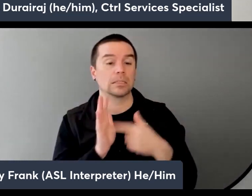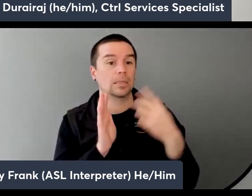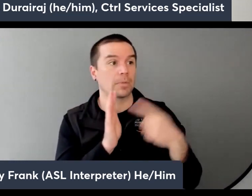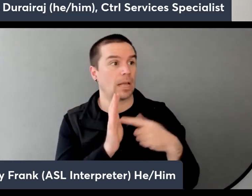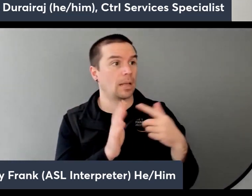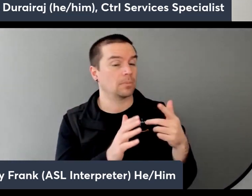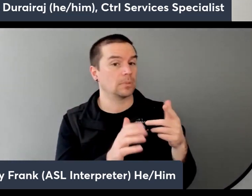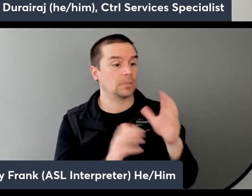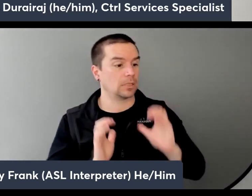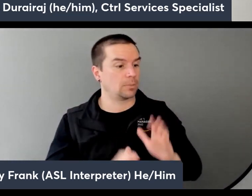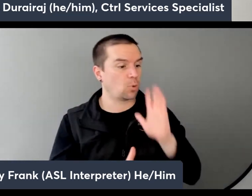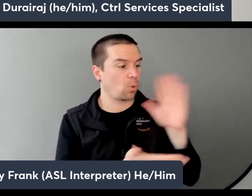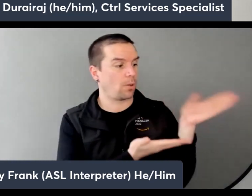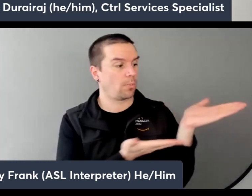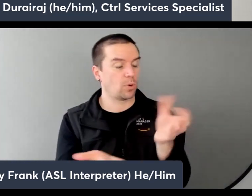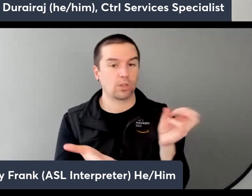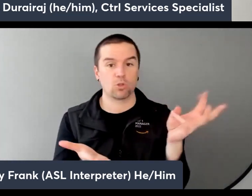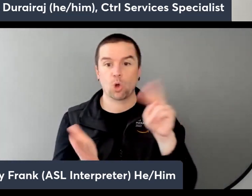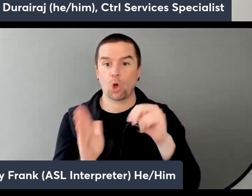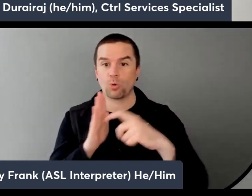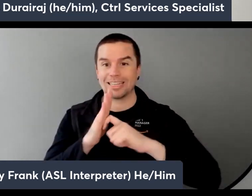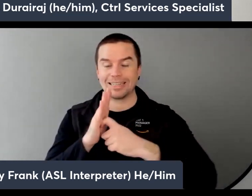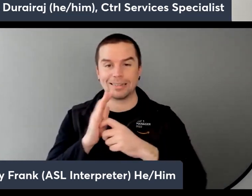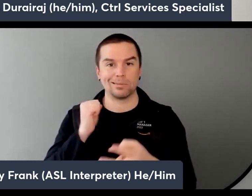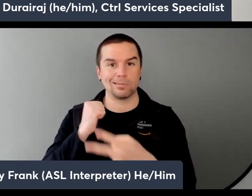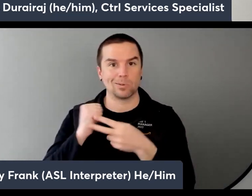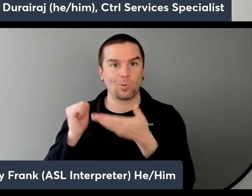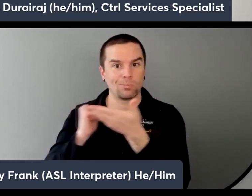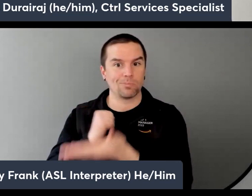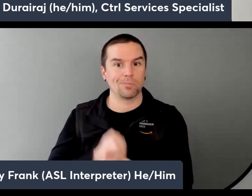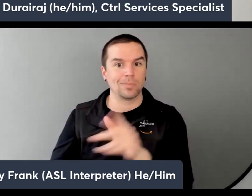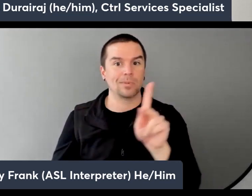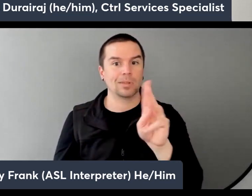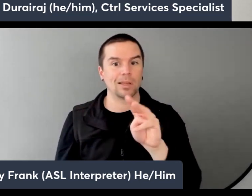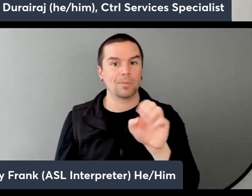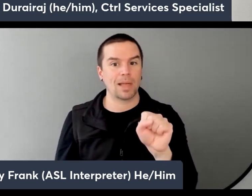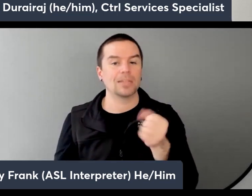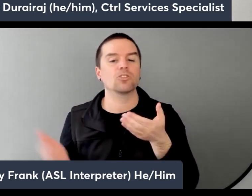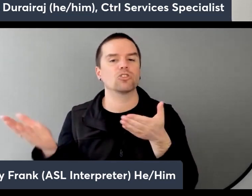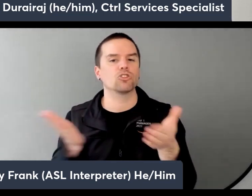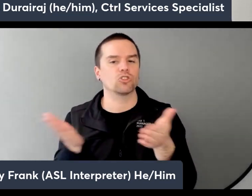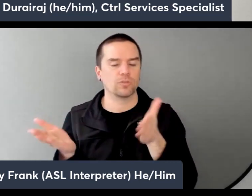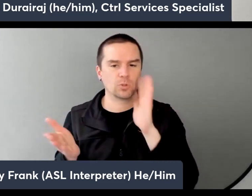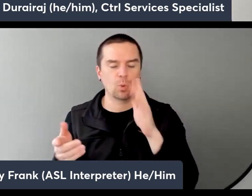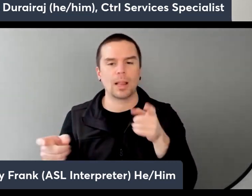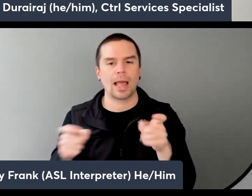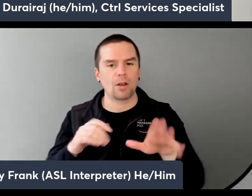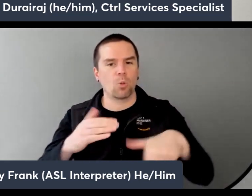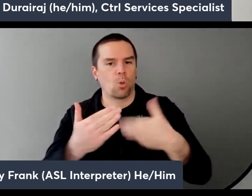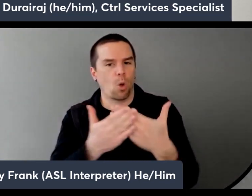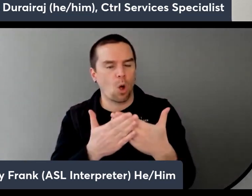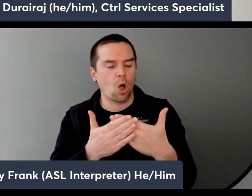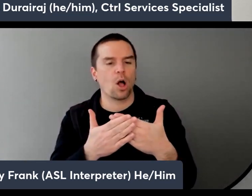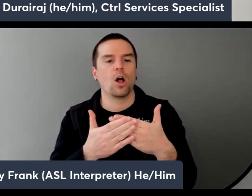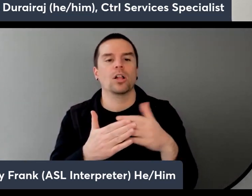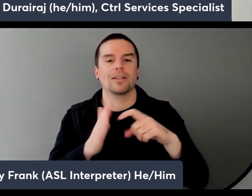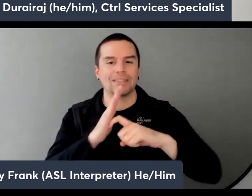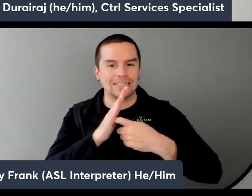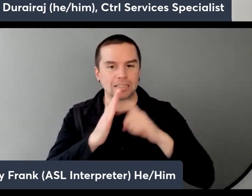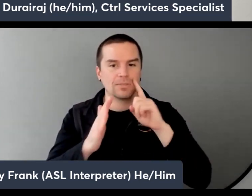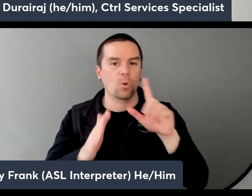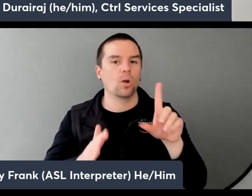that's where they could be stored. But KMS is the service that's going to handle all the keys for data encryption. And it sounds